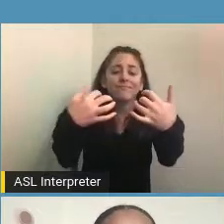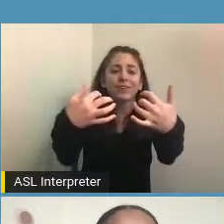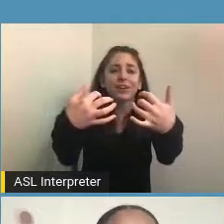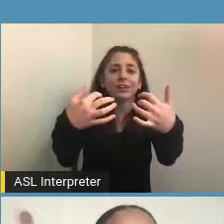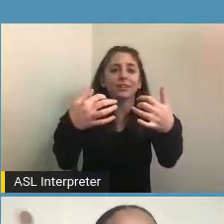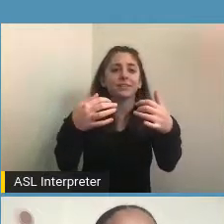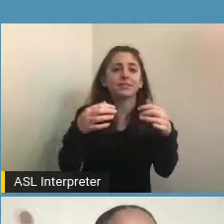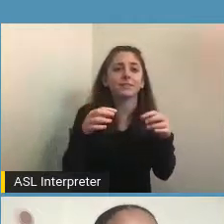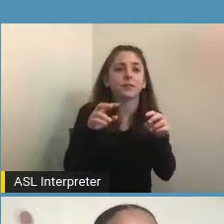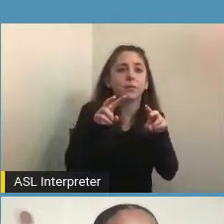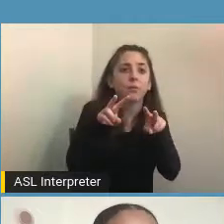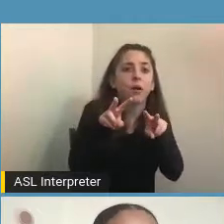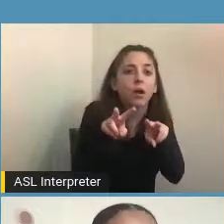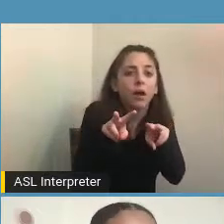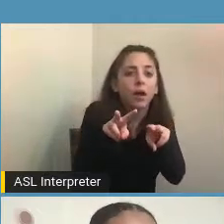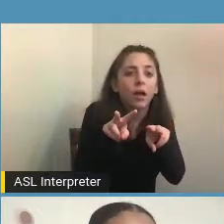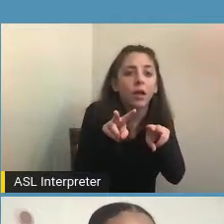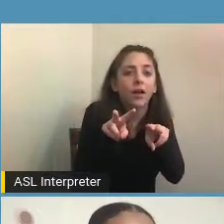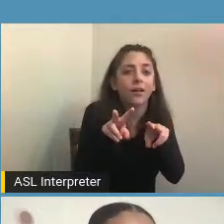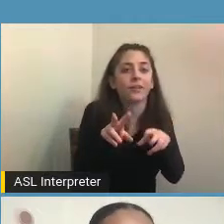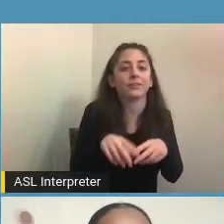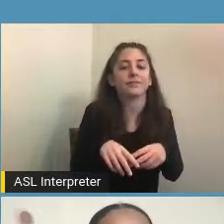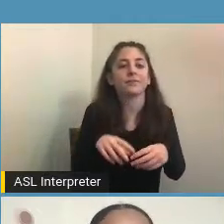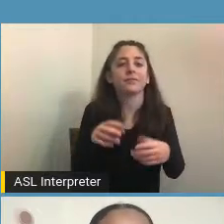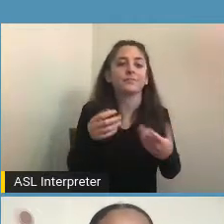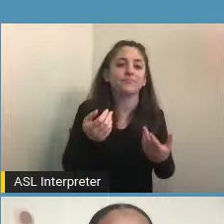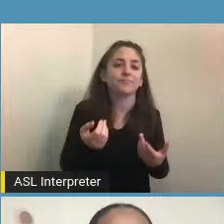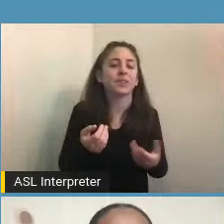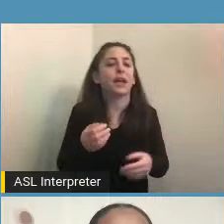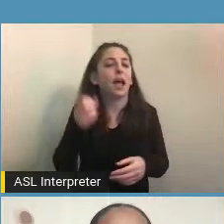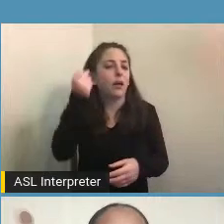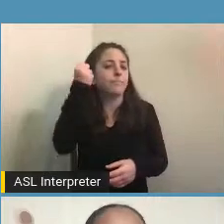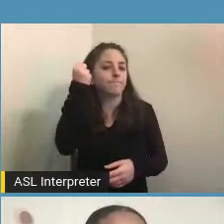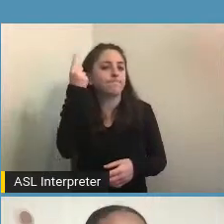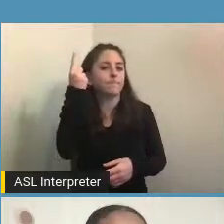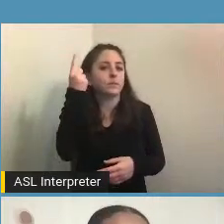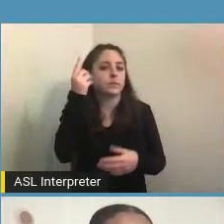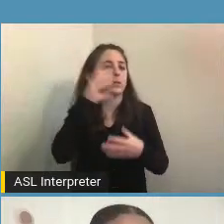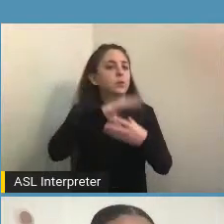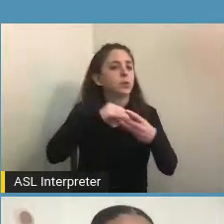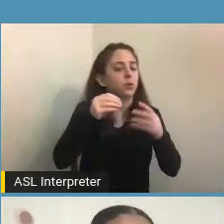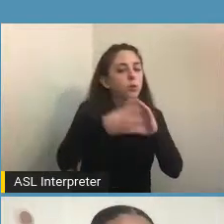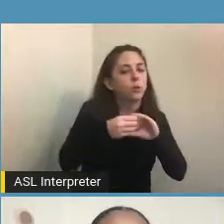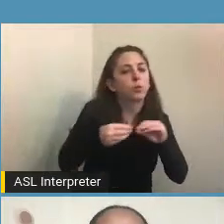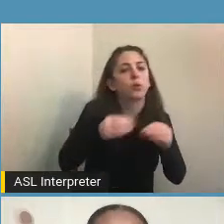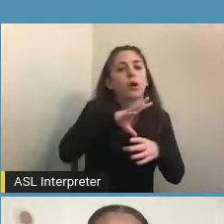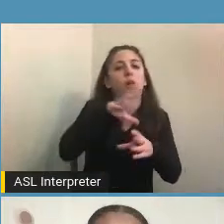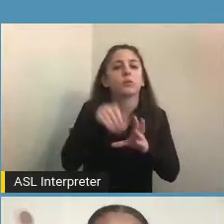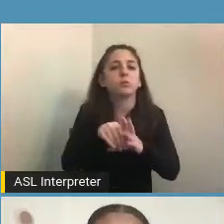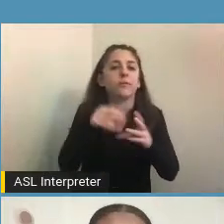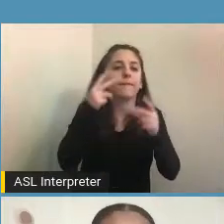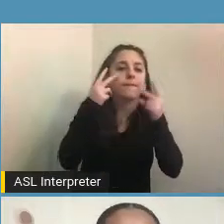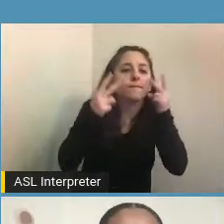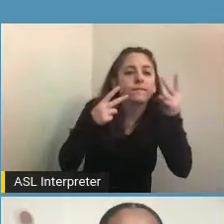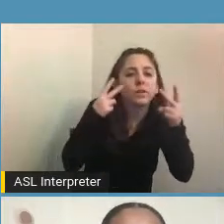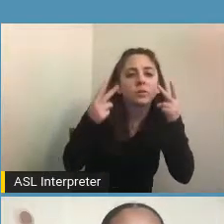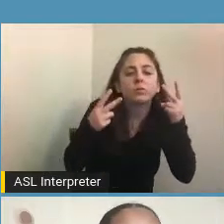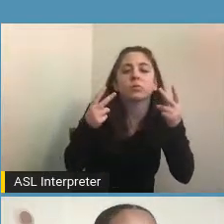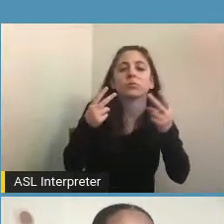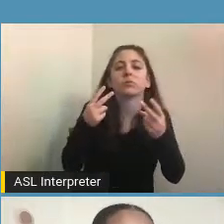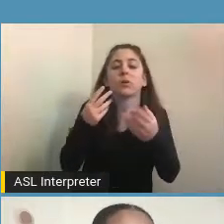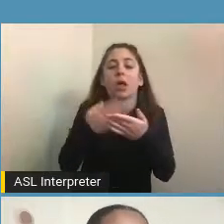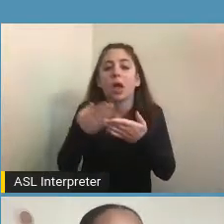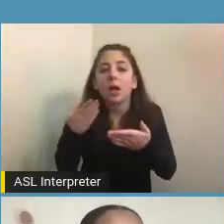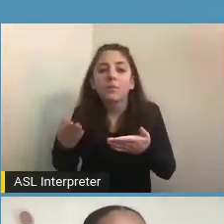on what that story is you're trying to tell, that visual story, but also that object story or that person story, which